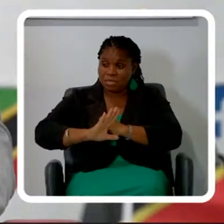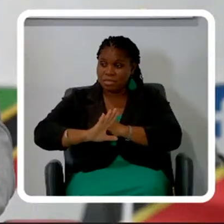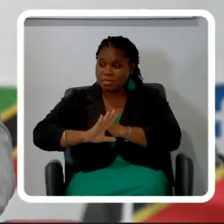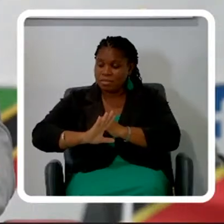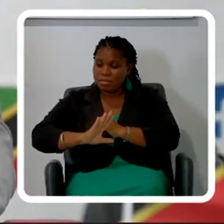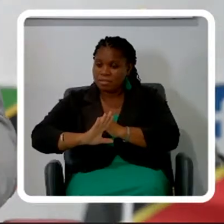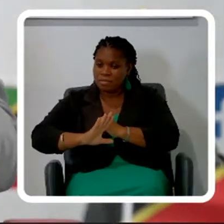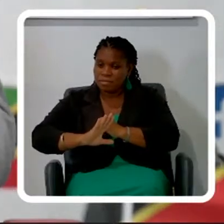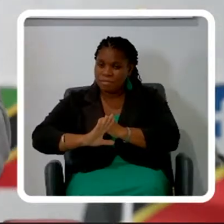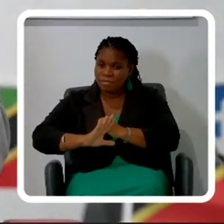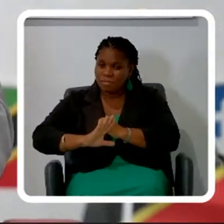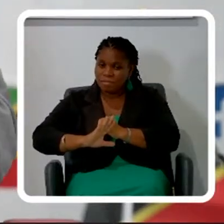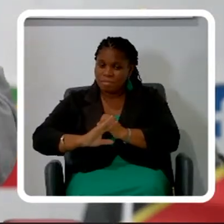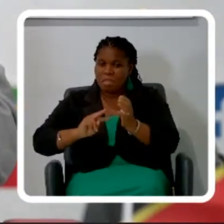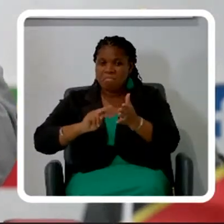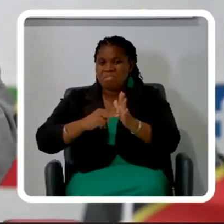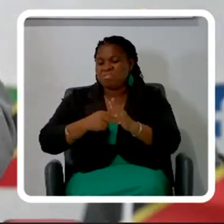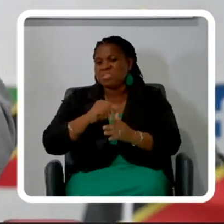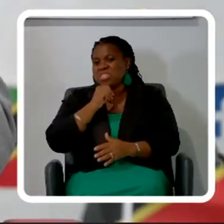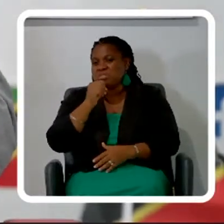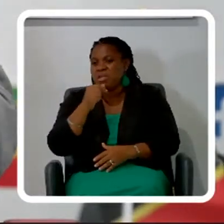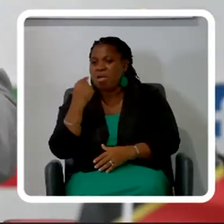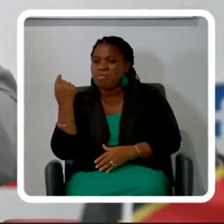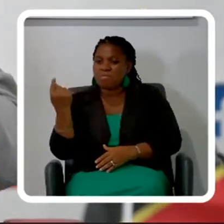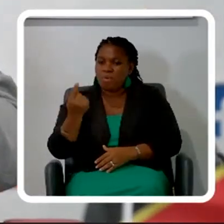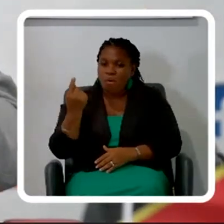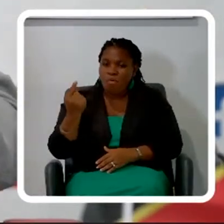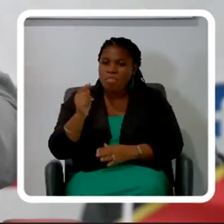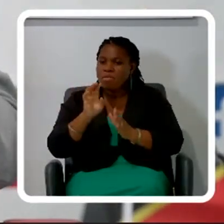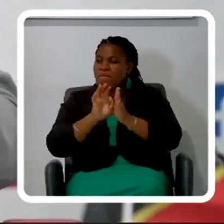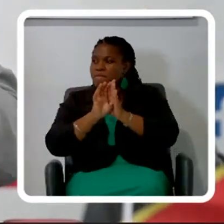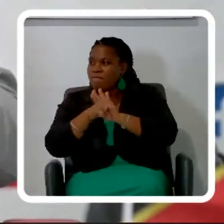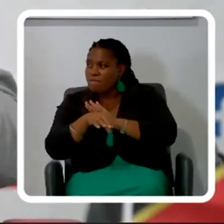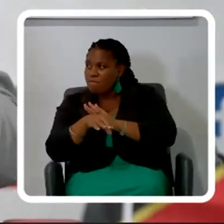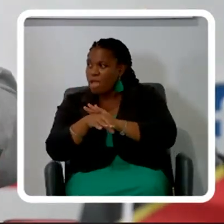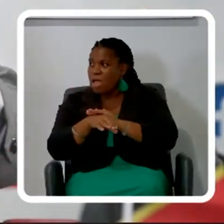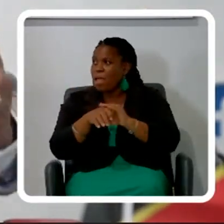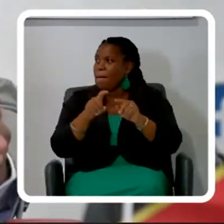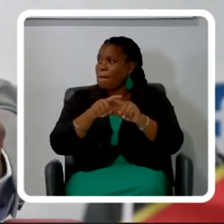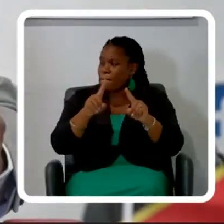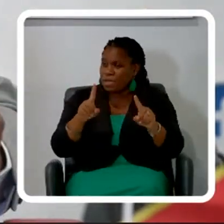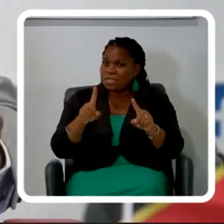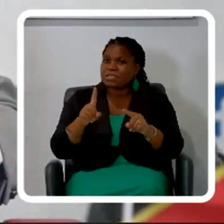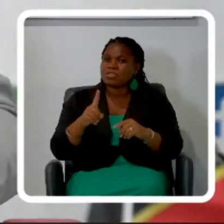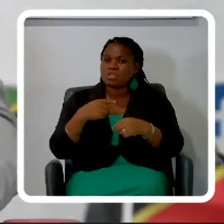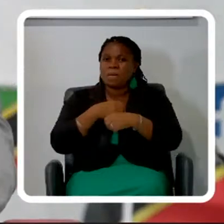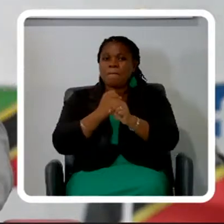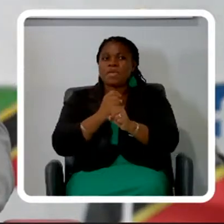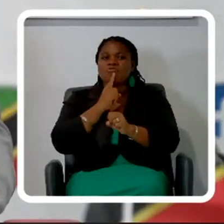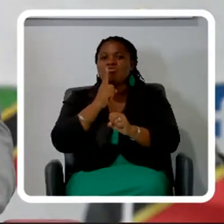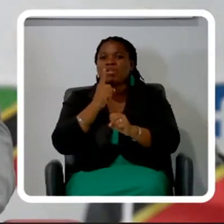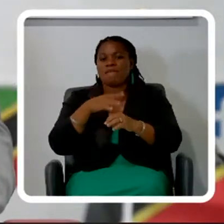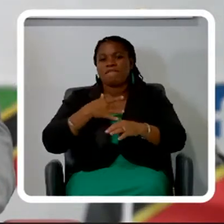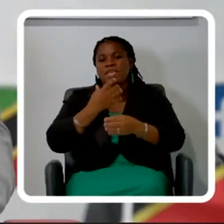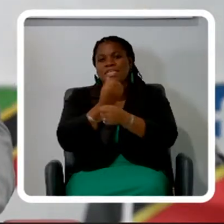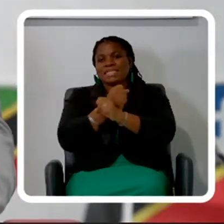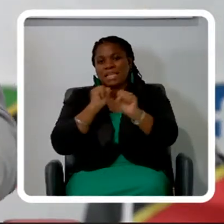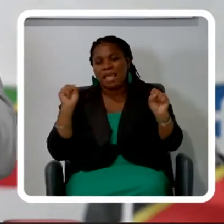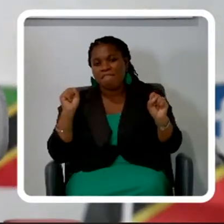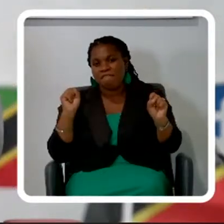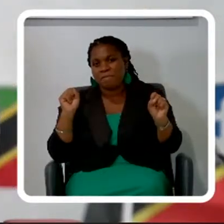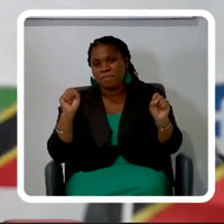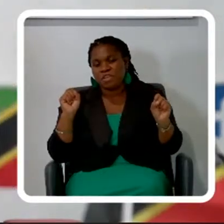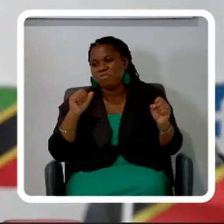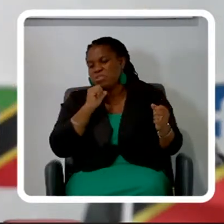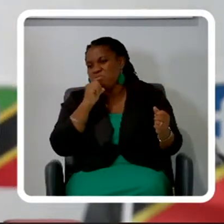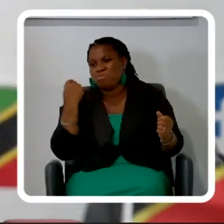just dealing with violence and crime, but is a citizen secured. So we didn't just want to go to